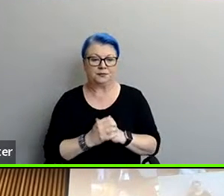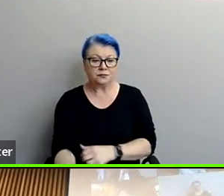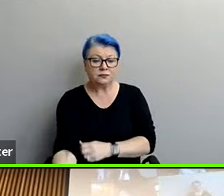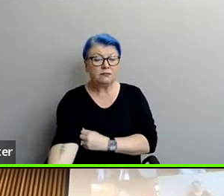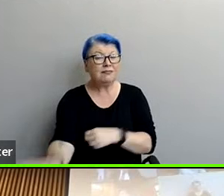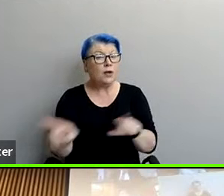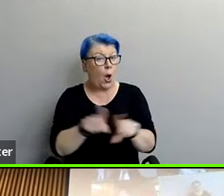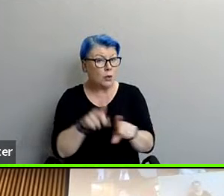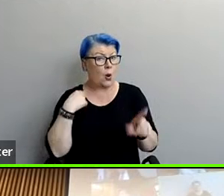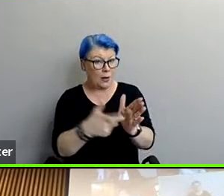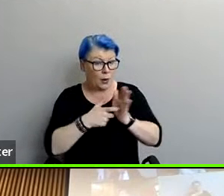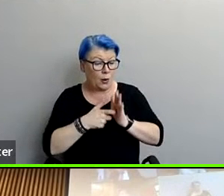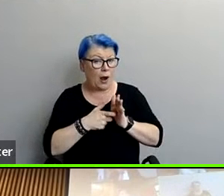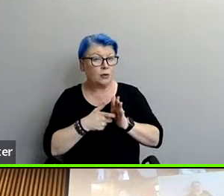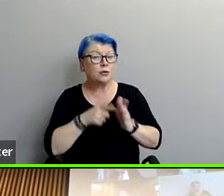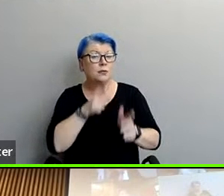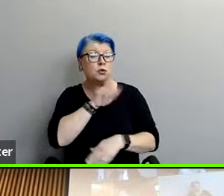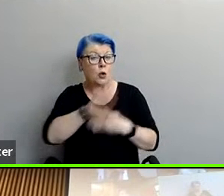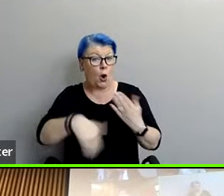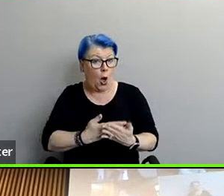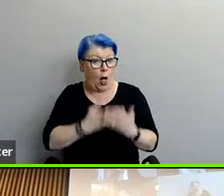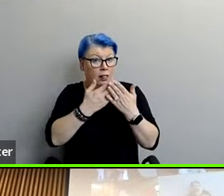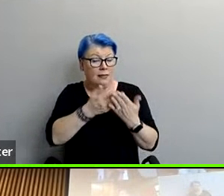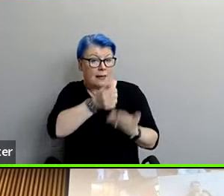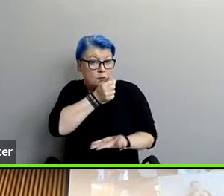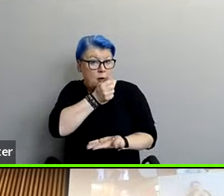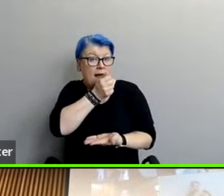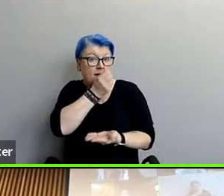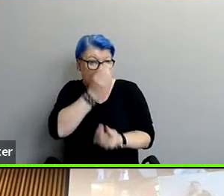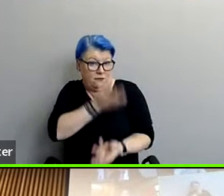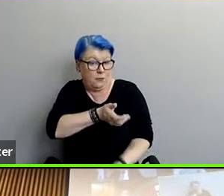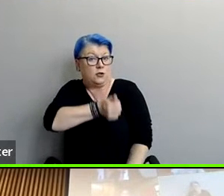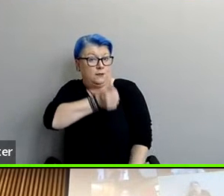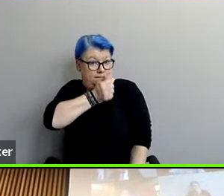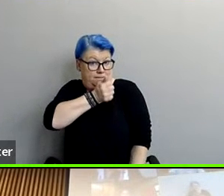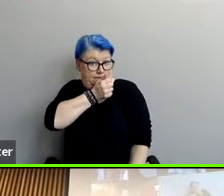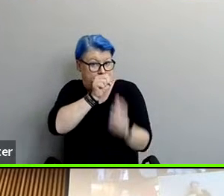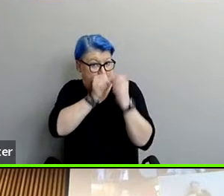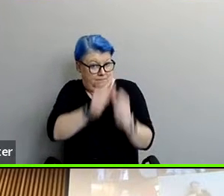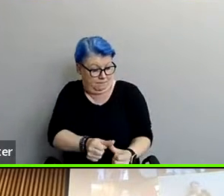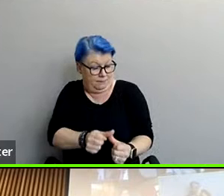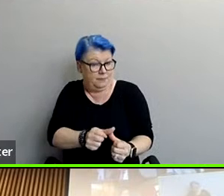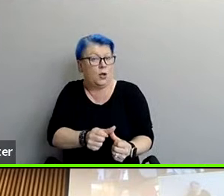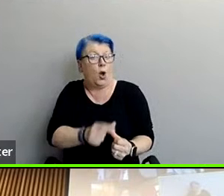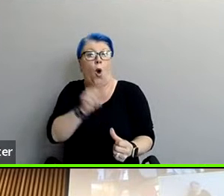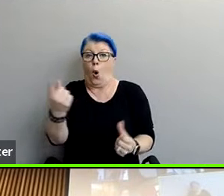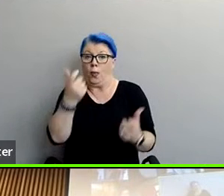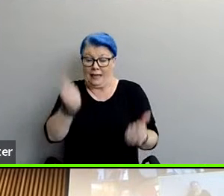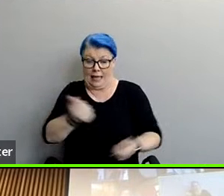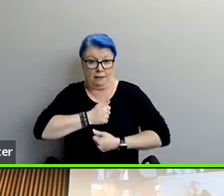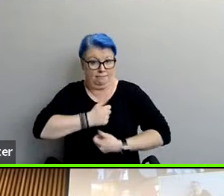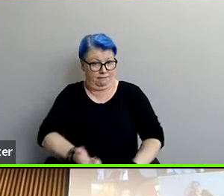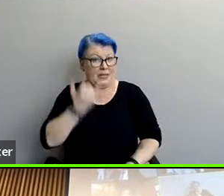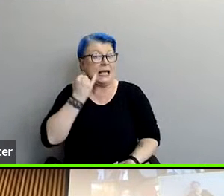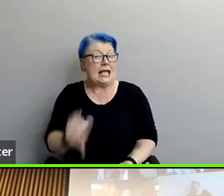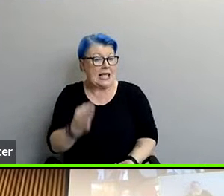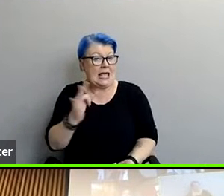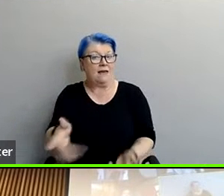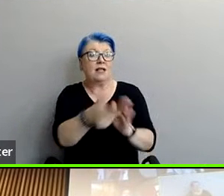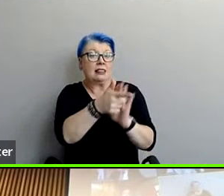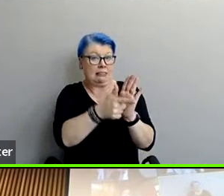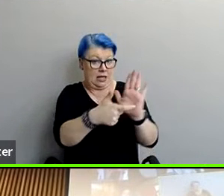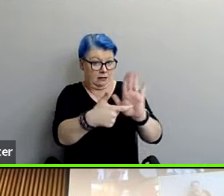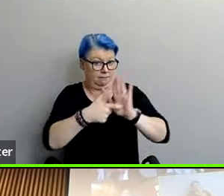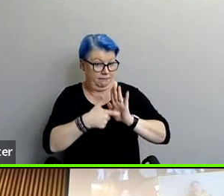divulging confidential information presented during closed session, except when legally required. It may not always be clear when a closed